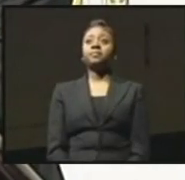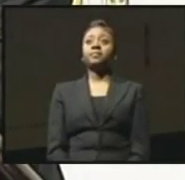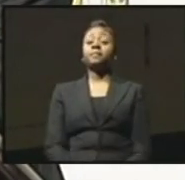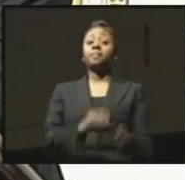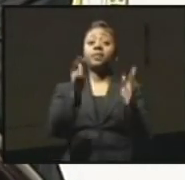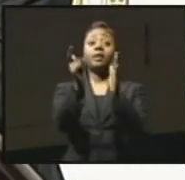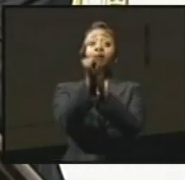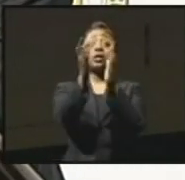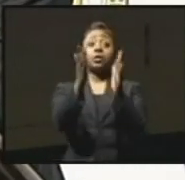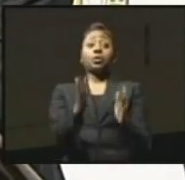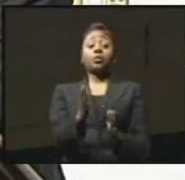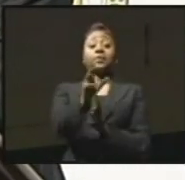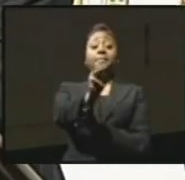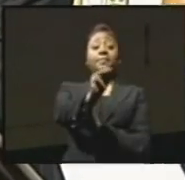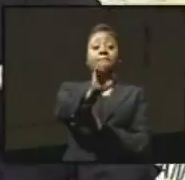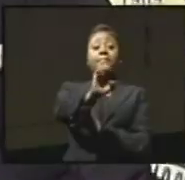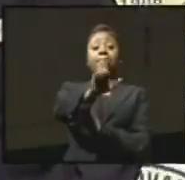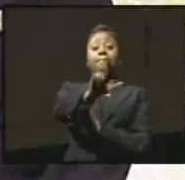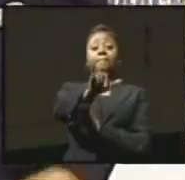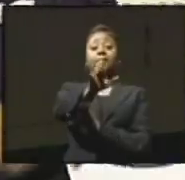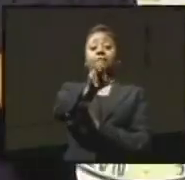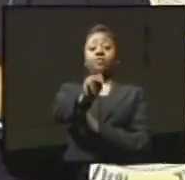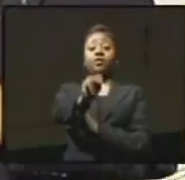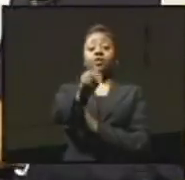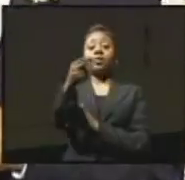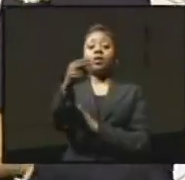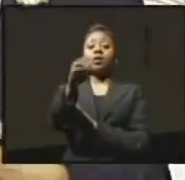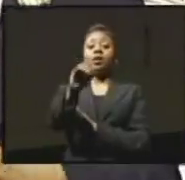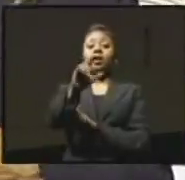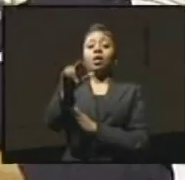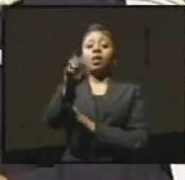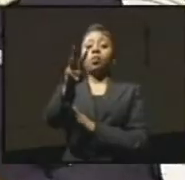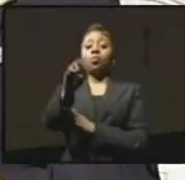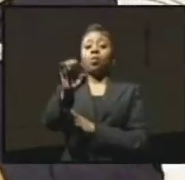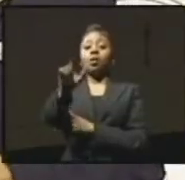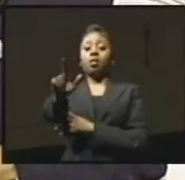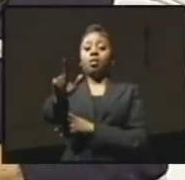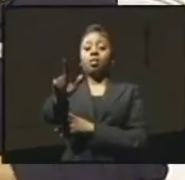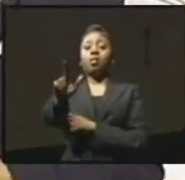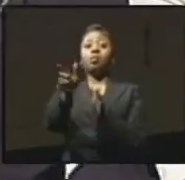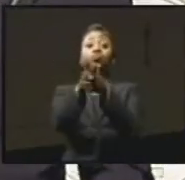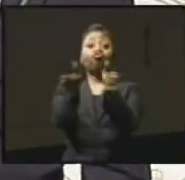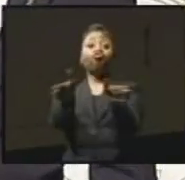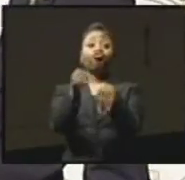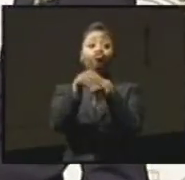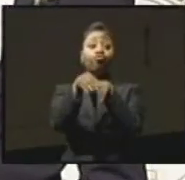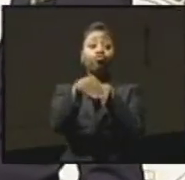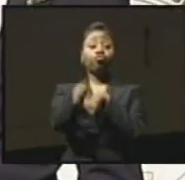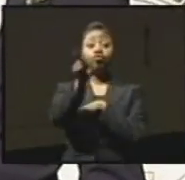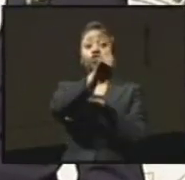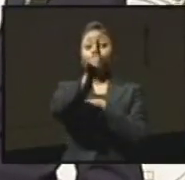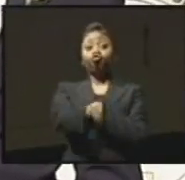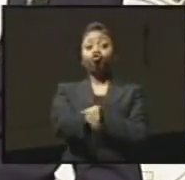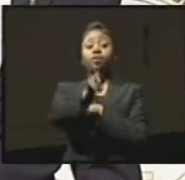Attorney Melvin Butch Hollowell, General Counsel, Detroit Branch,